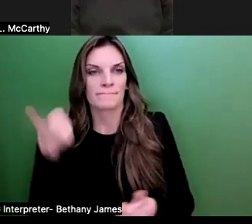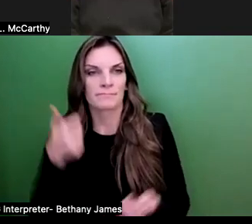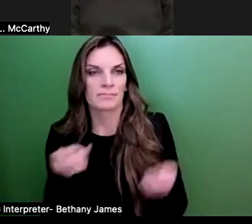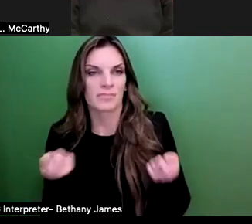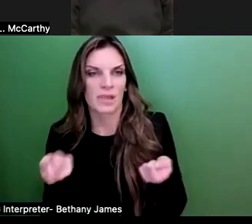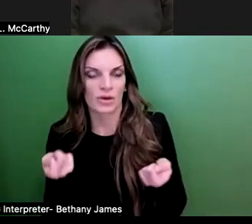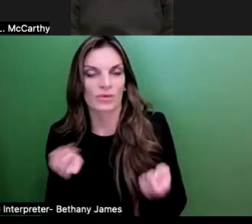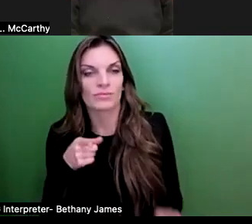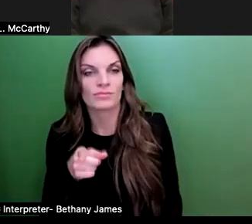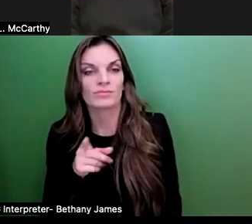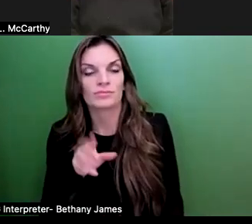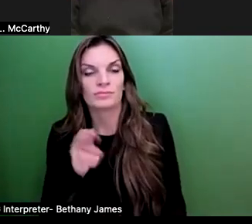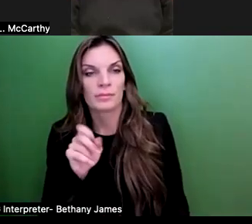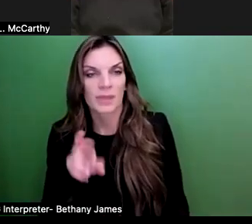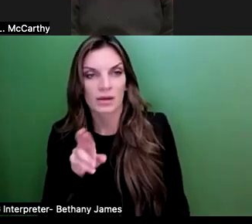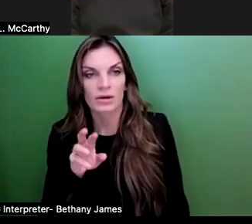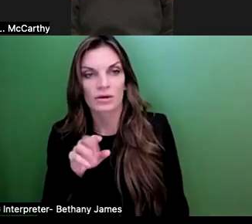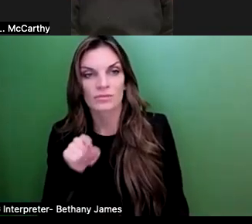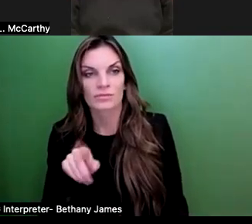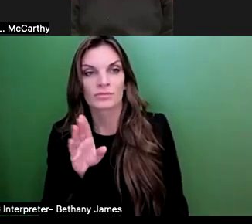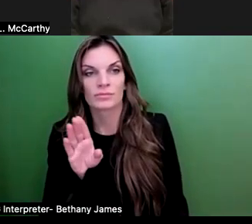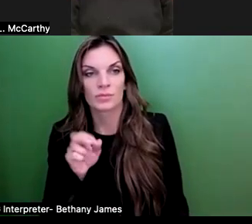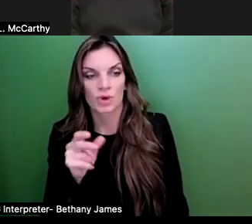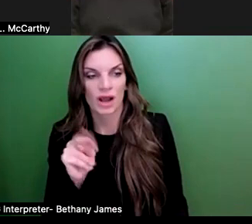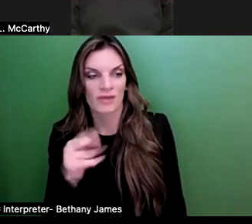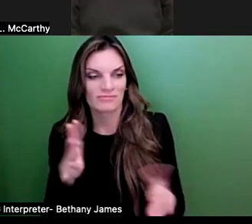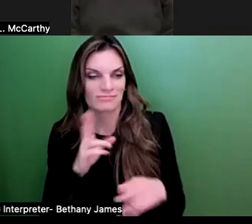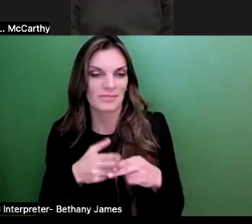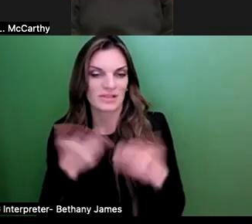is the part that's in the middle. People, if